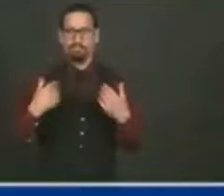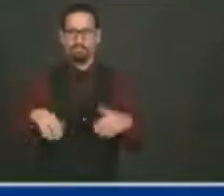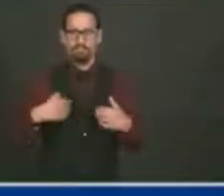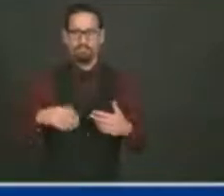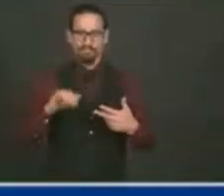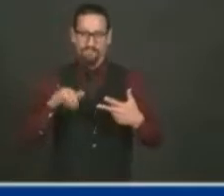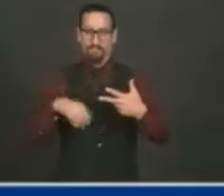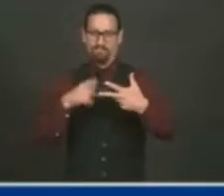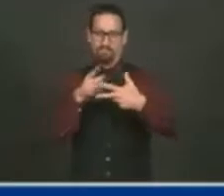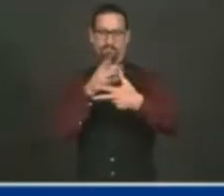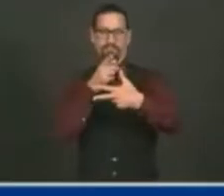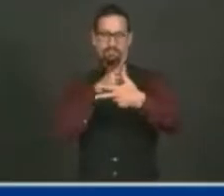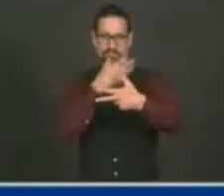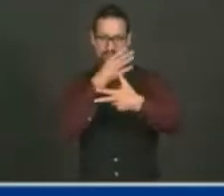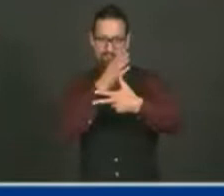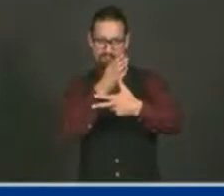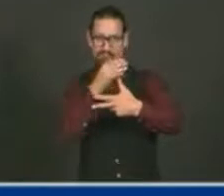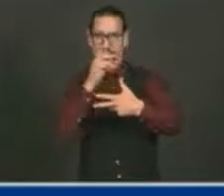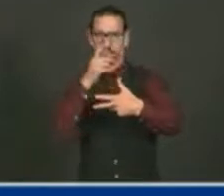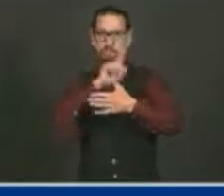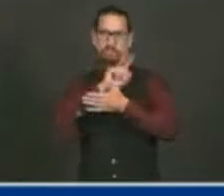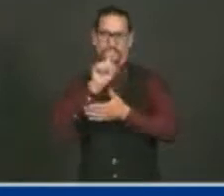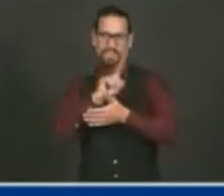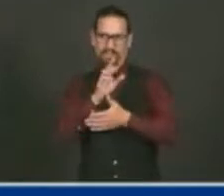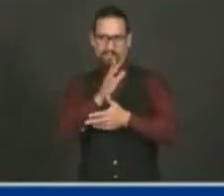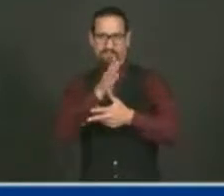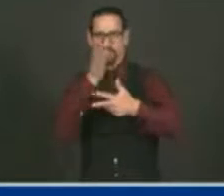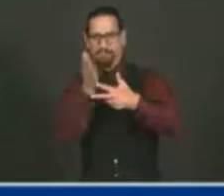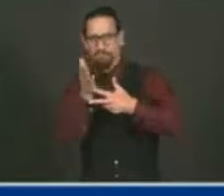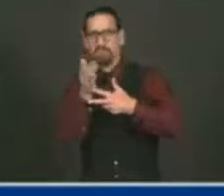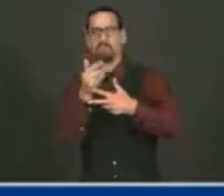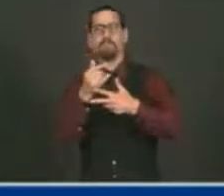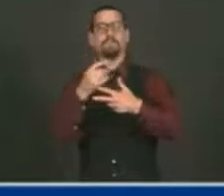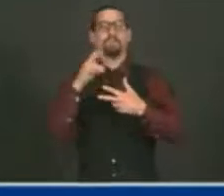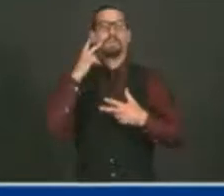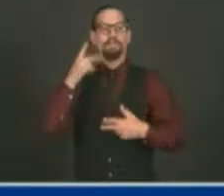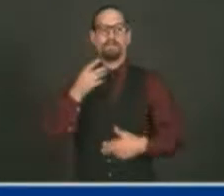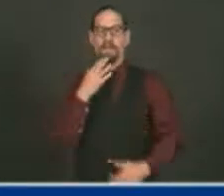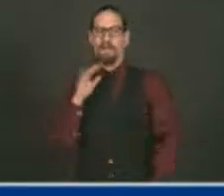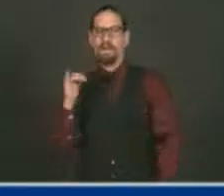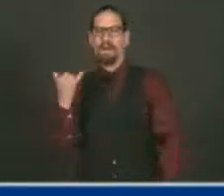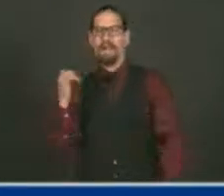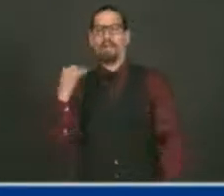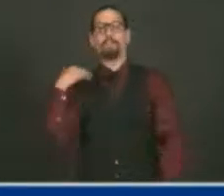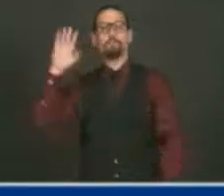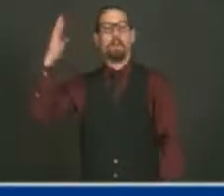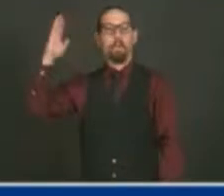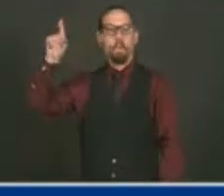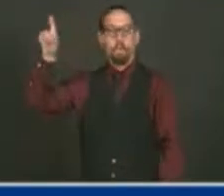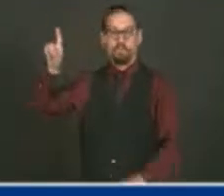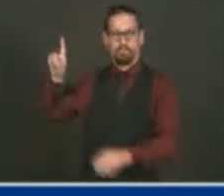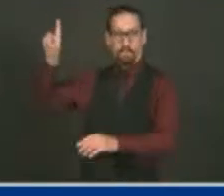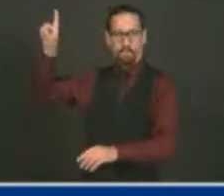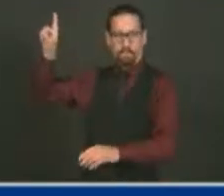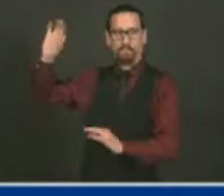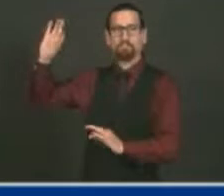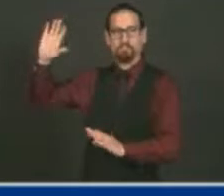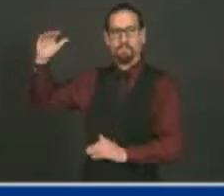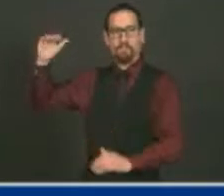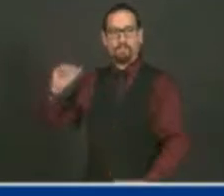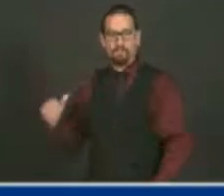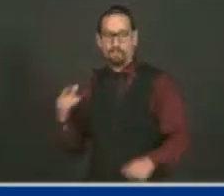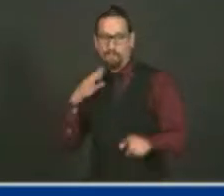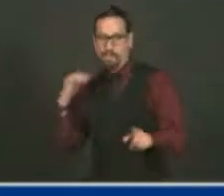hospitalizations arrow is in yellow because we're trying to highlight for you, a warning sign that over the past